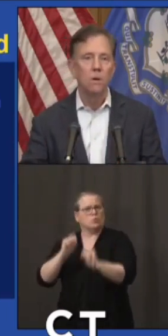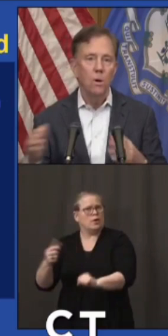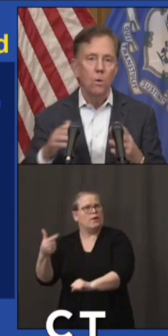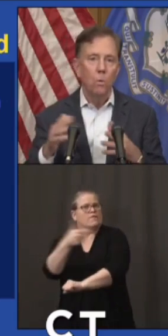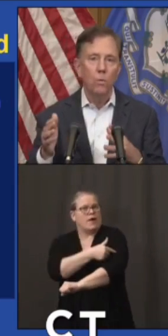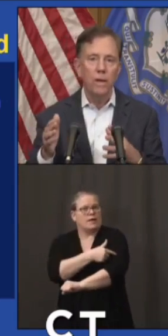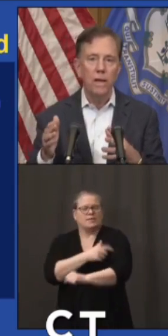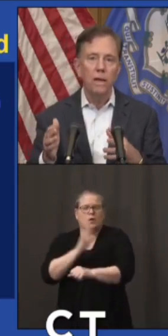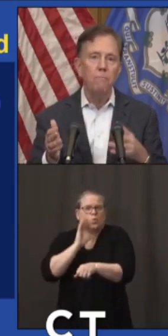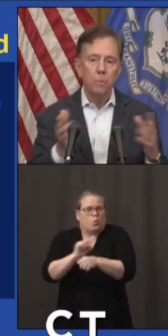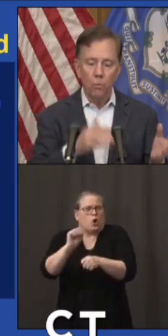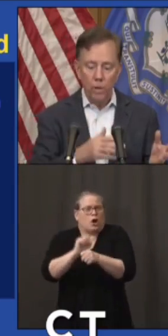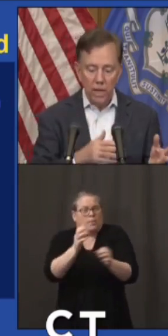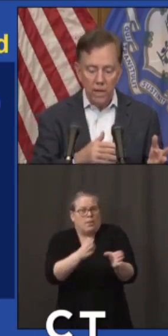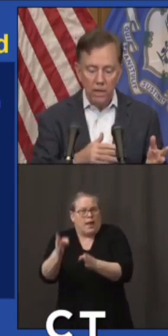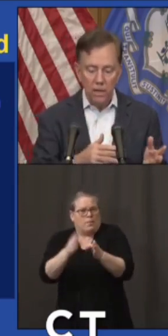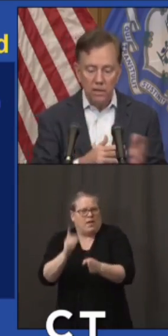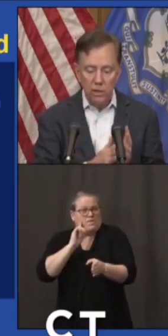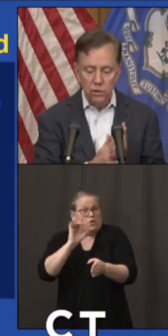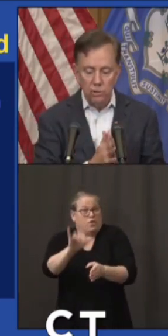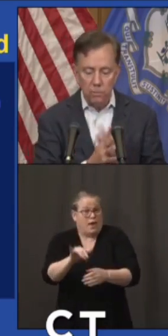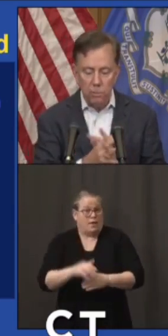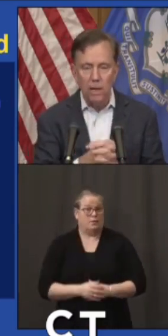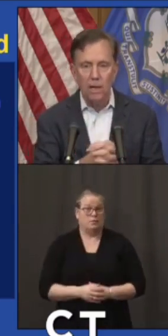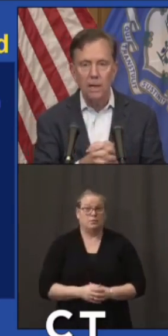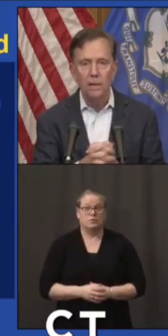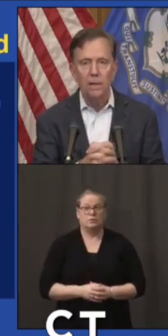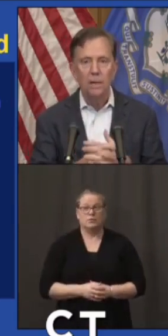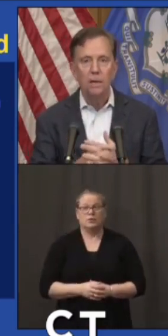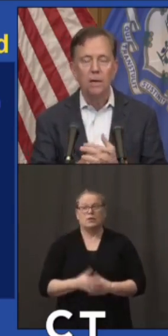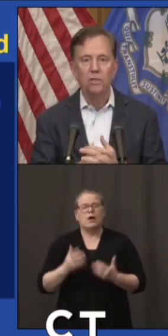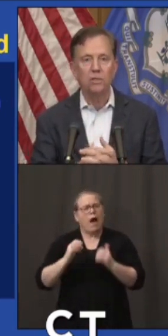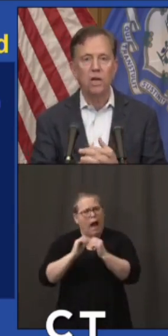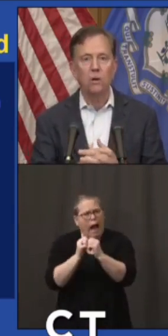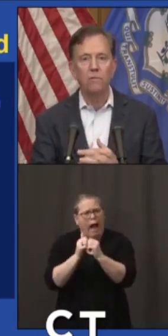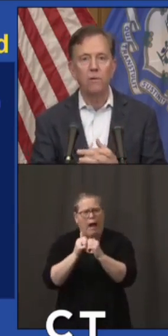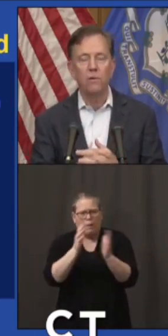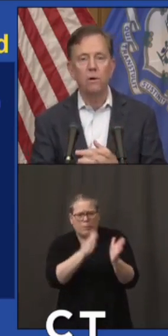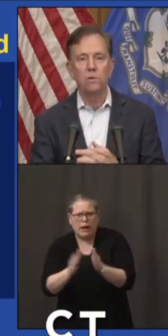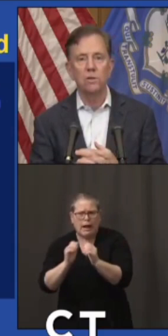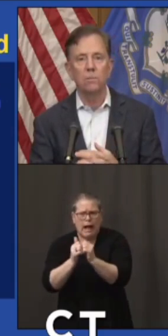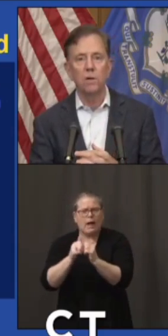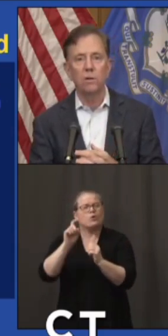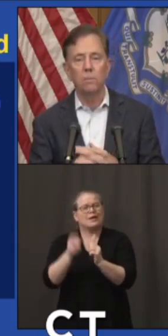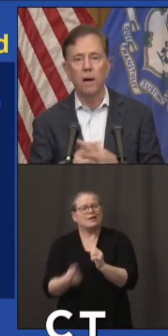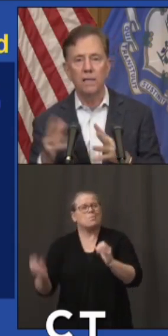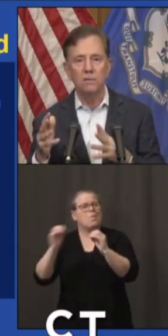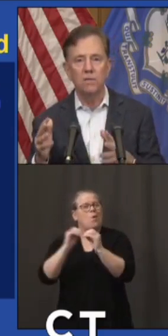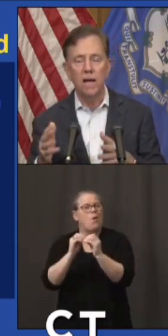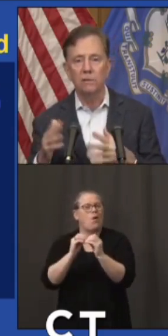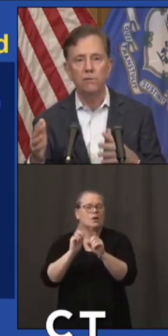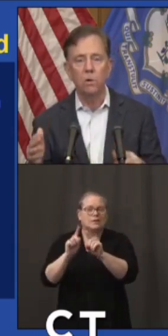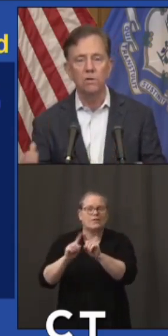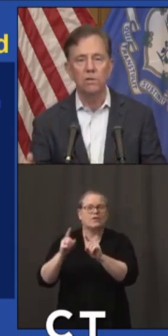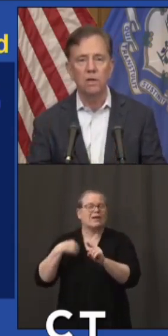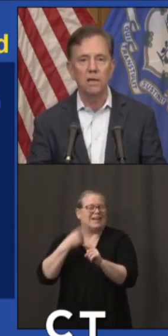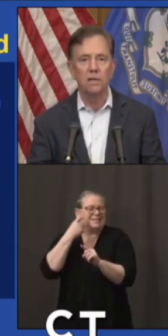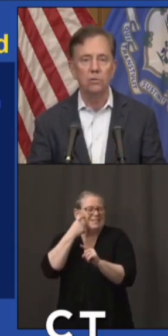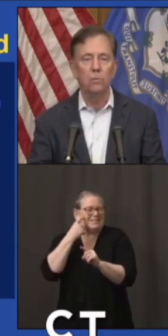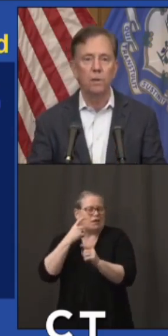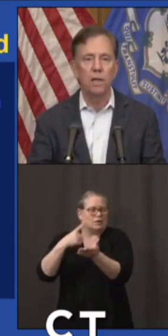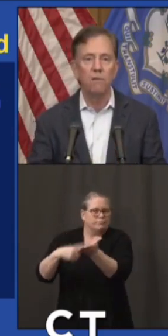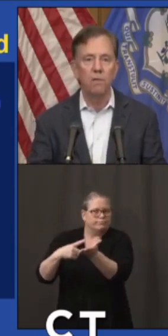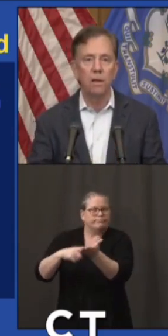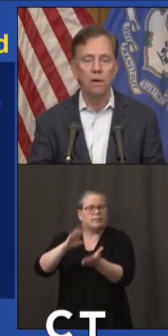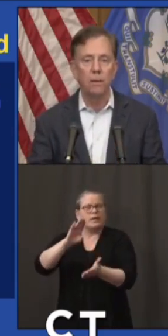that. What do we need? We need additional supply. Just got off the phone with somebody on the Biden task force. They